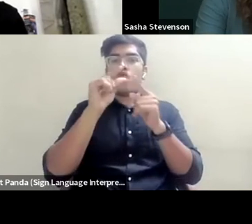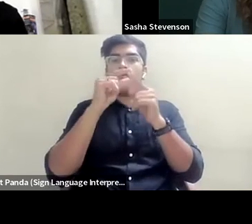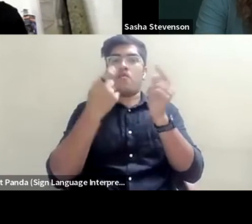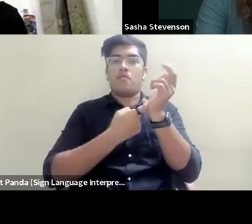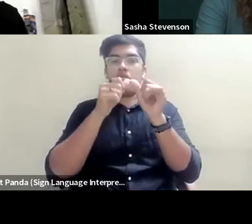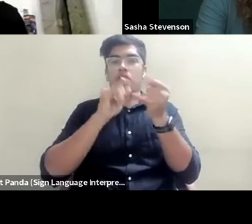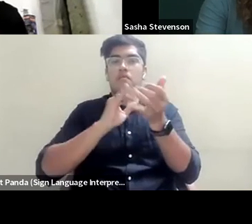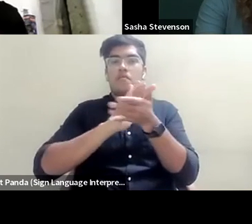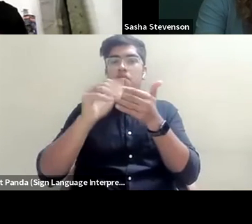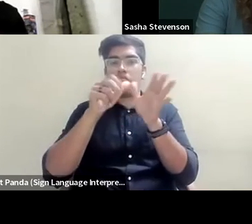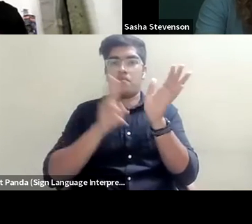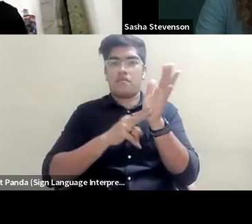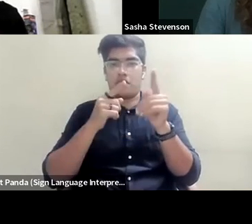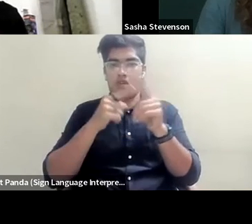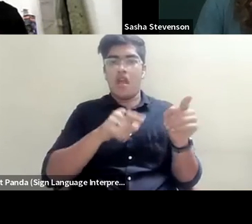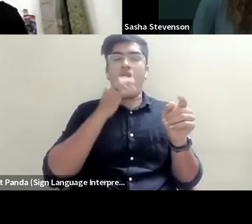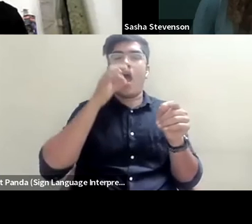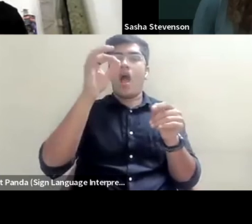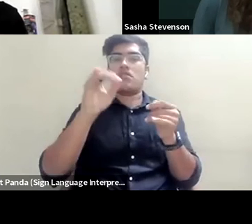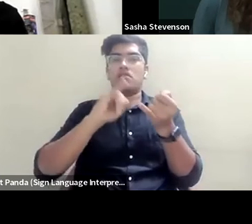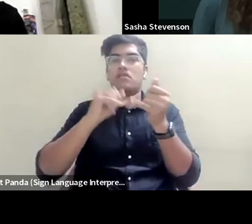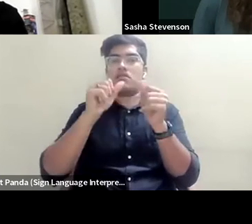who's asking, Sasha, can you tell us,